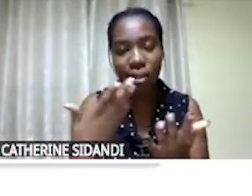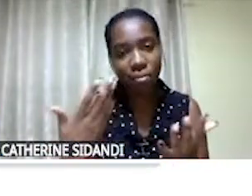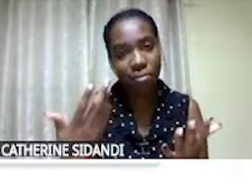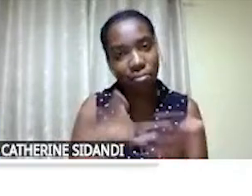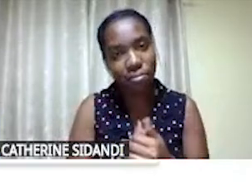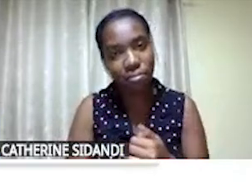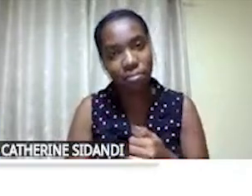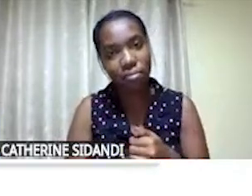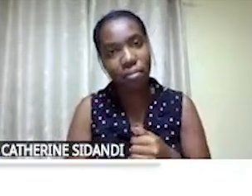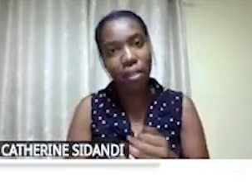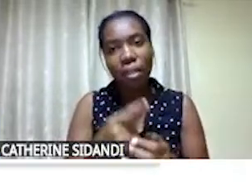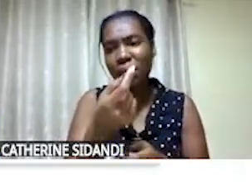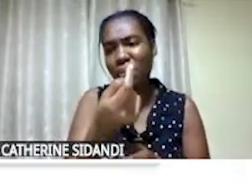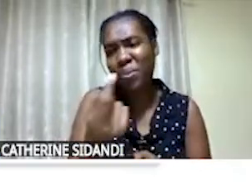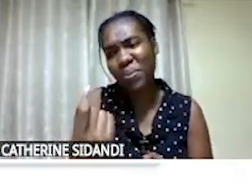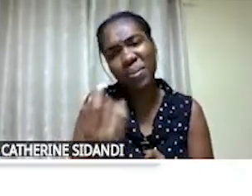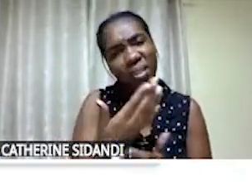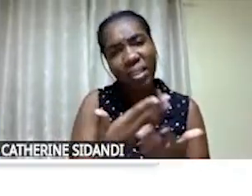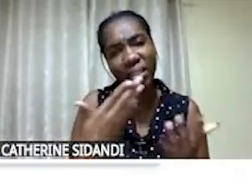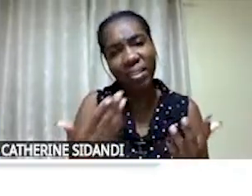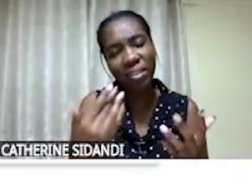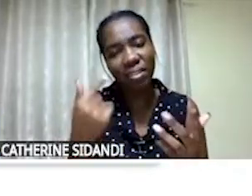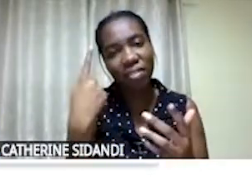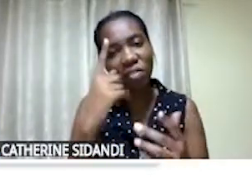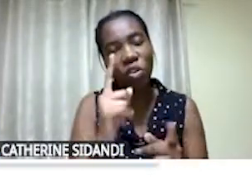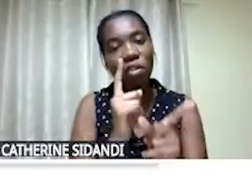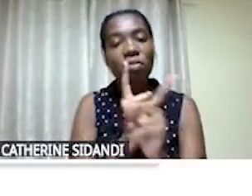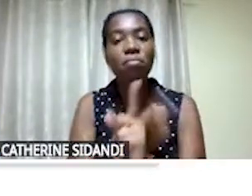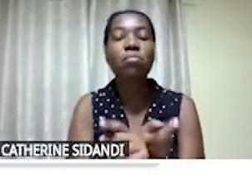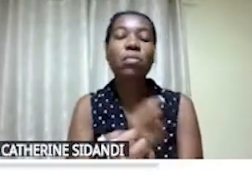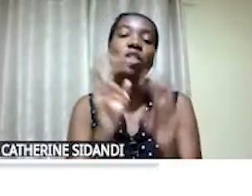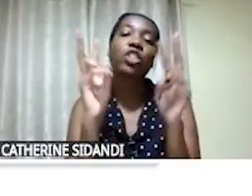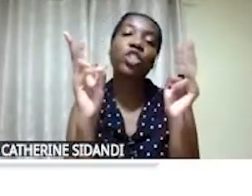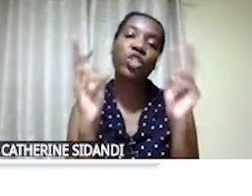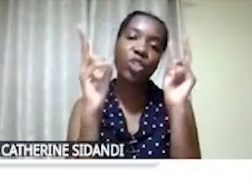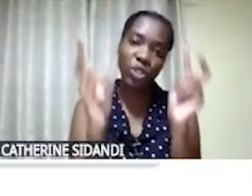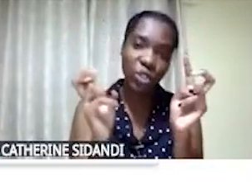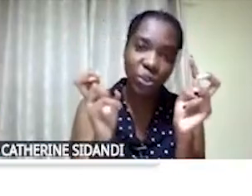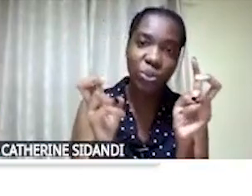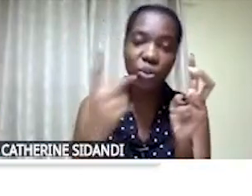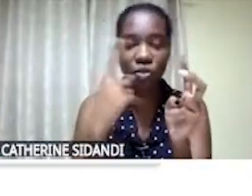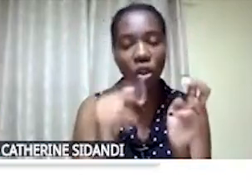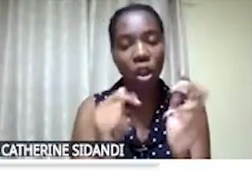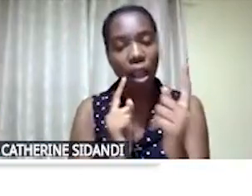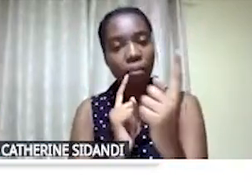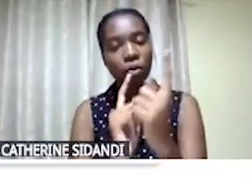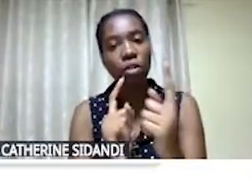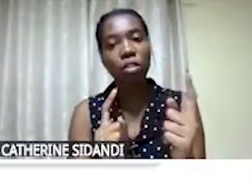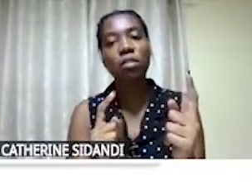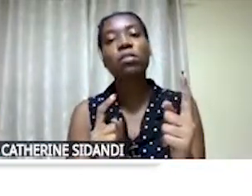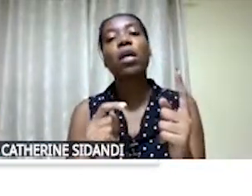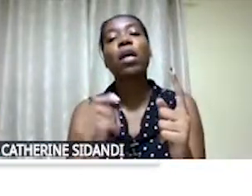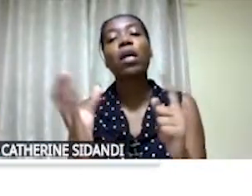these small things, in terms of the differentiating factor, in terms of the best approach to reach the client, how